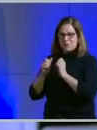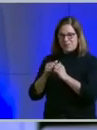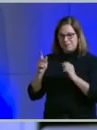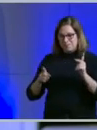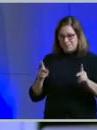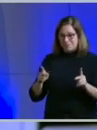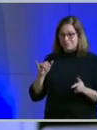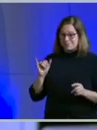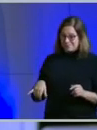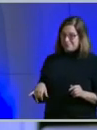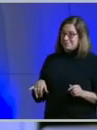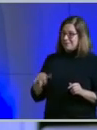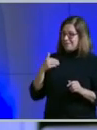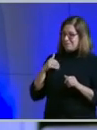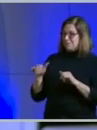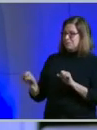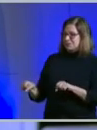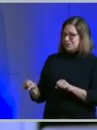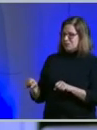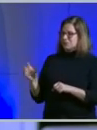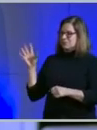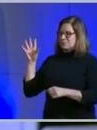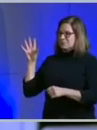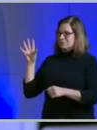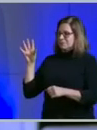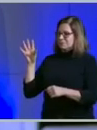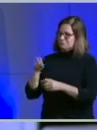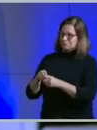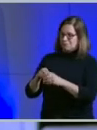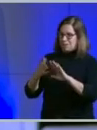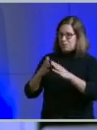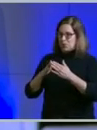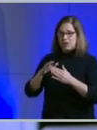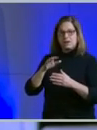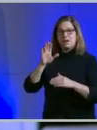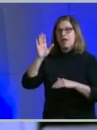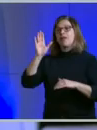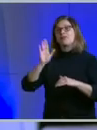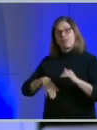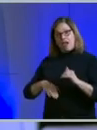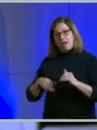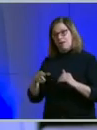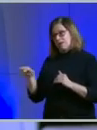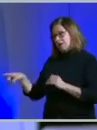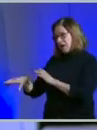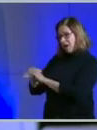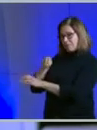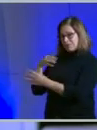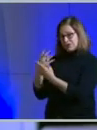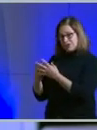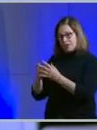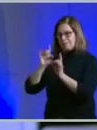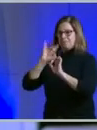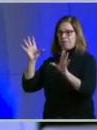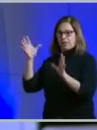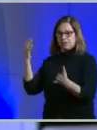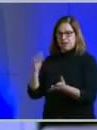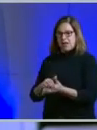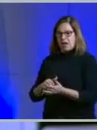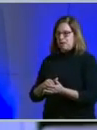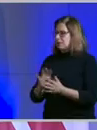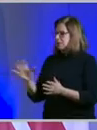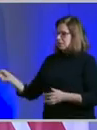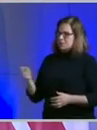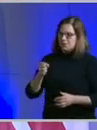to become engaged in violence. So I would lastly just say, if I may, that this work, and we're going to hear from my esteemed colleagues, and certainly